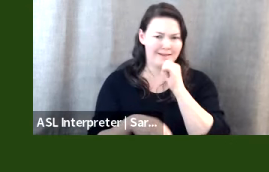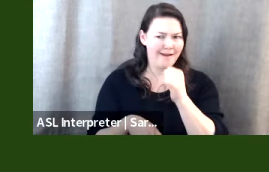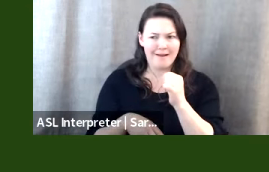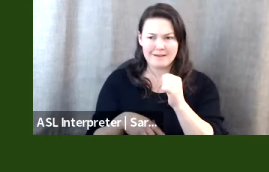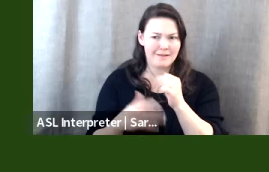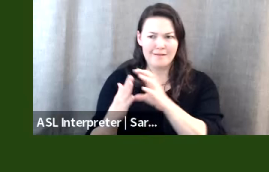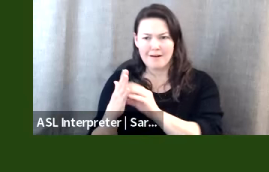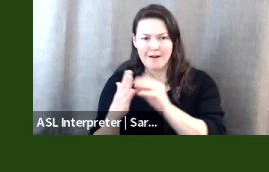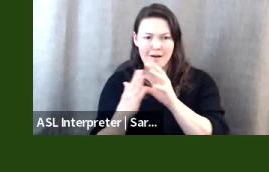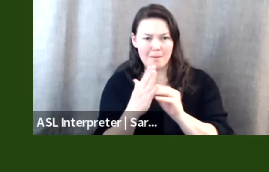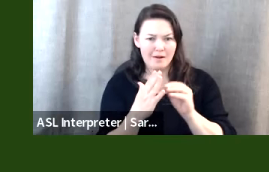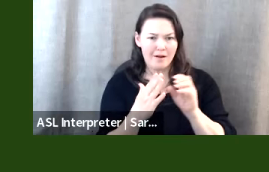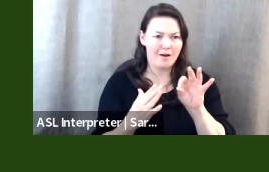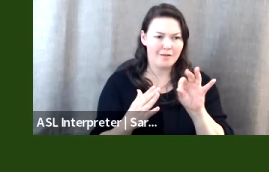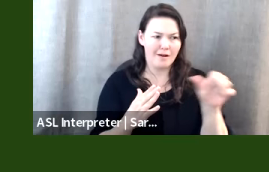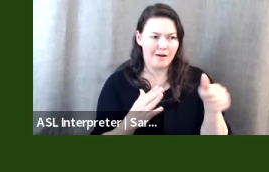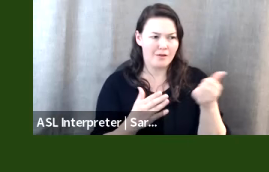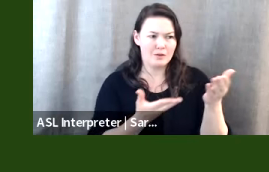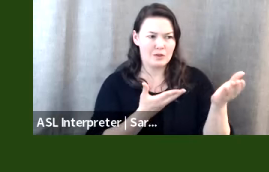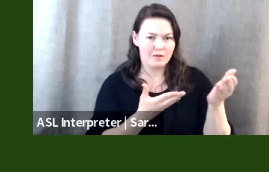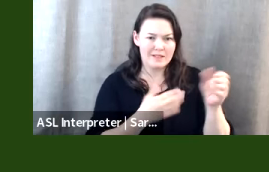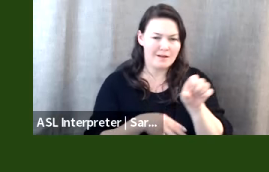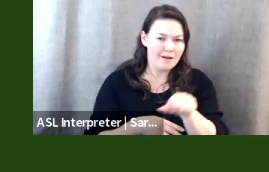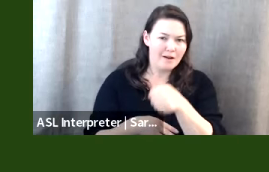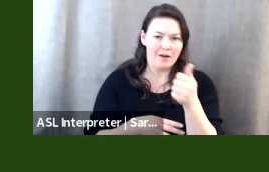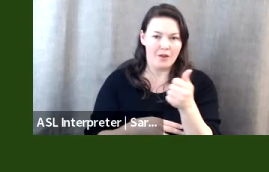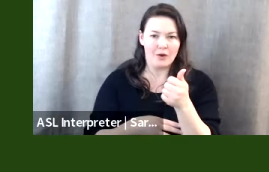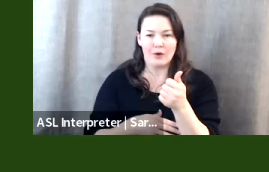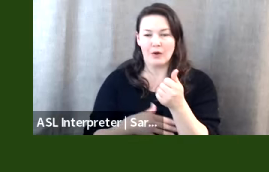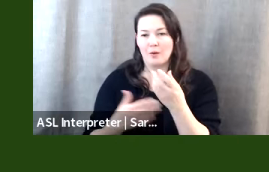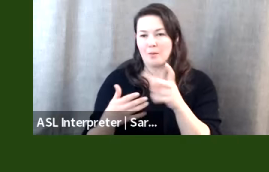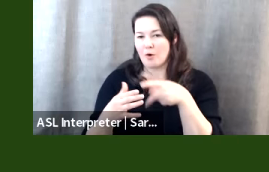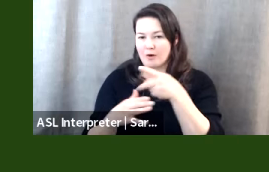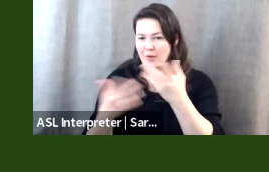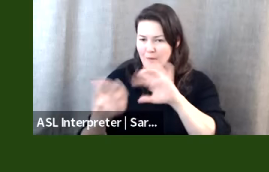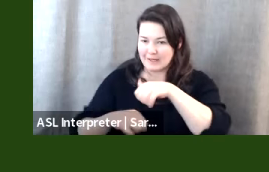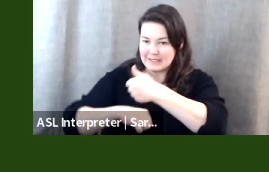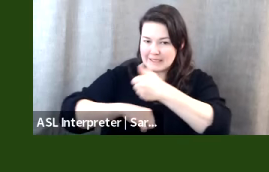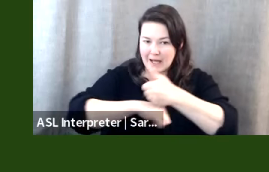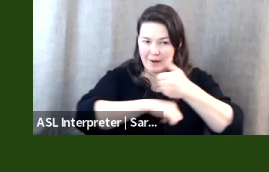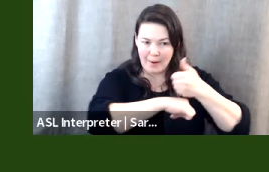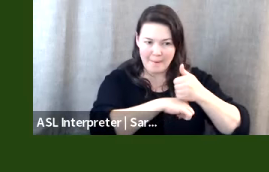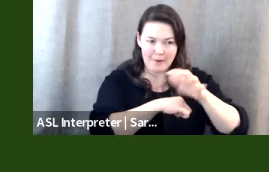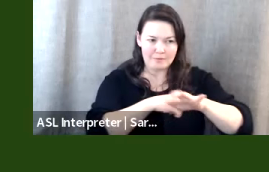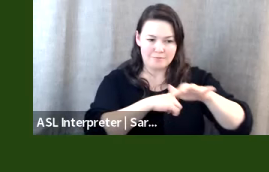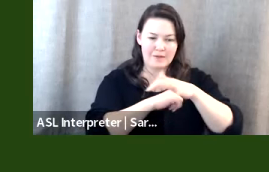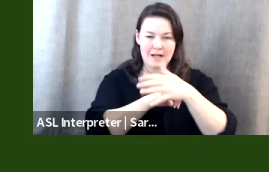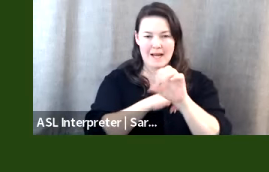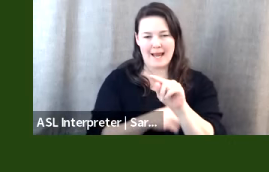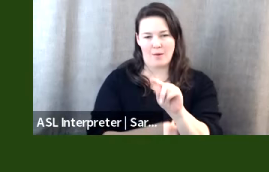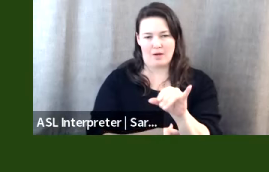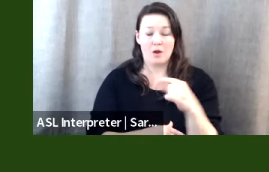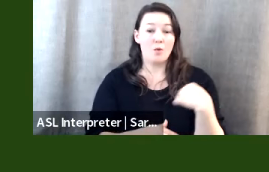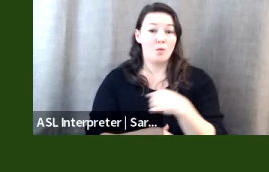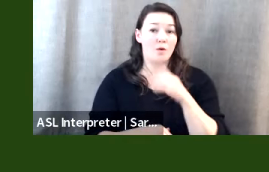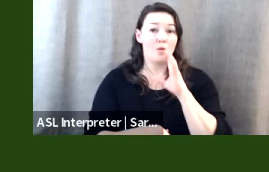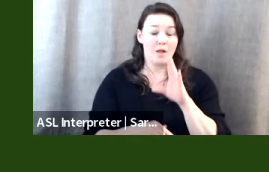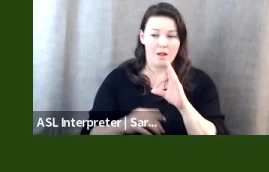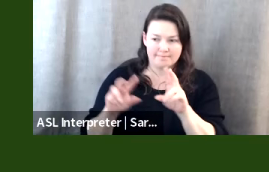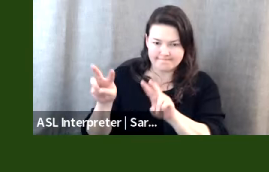programs that are already happening across the county. And so we'll do a comparison of any recommendations to things